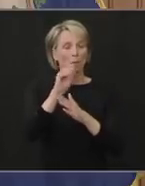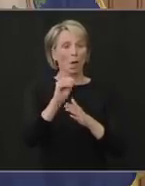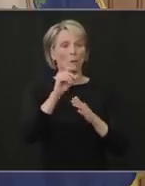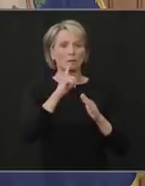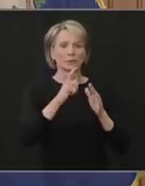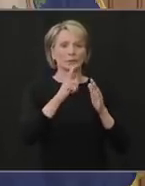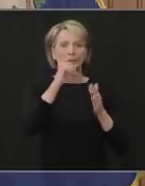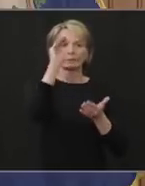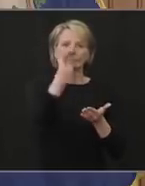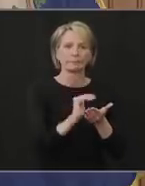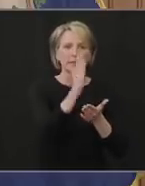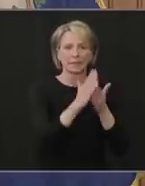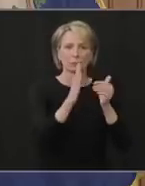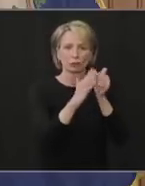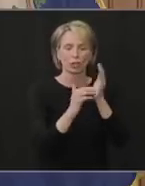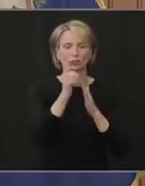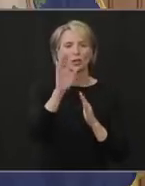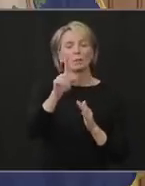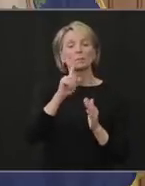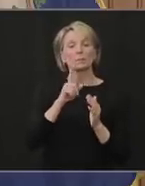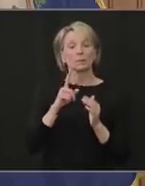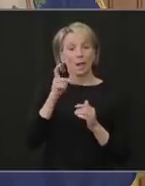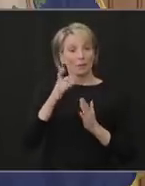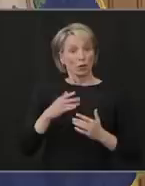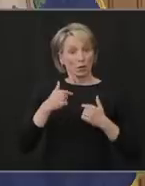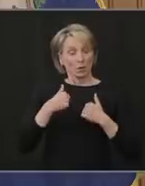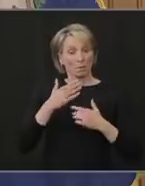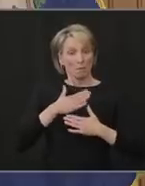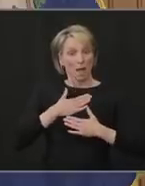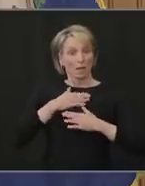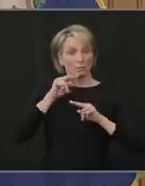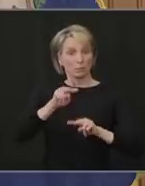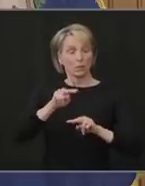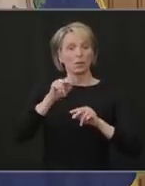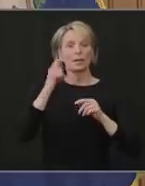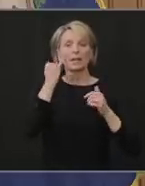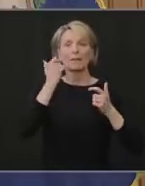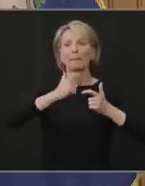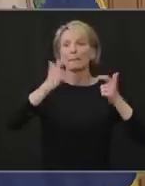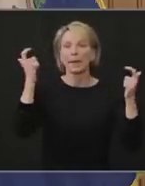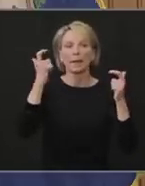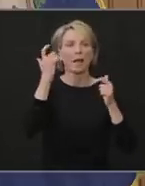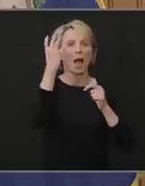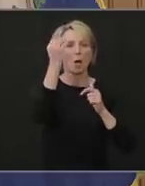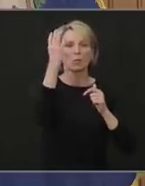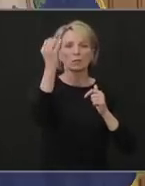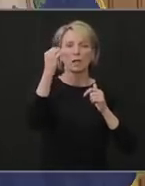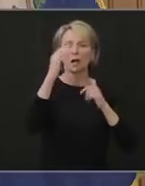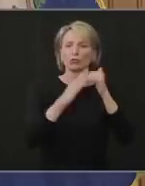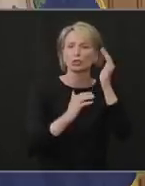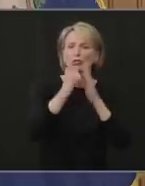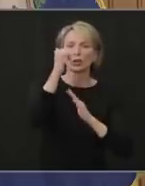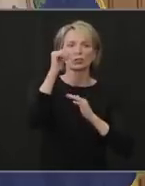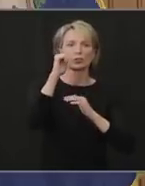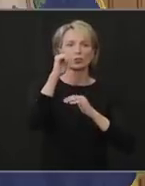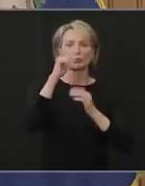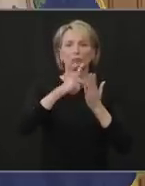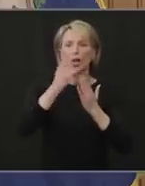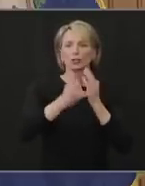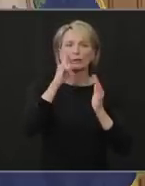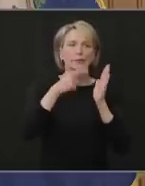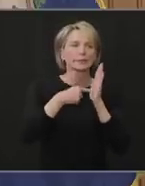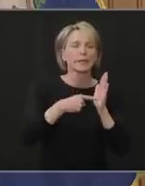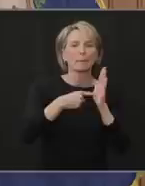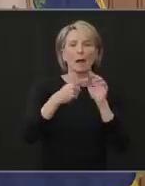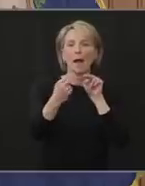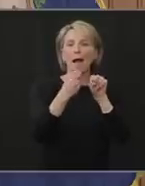construction. Big outdoor construction projects, the Charter Oak Bridge, those schools that you need on time.